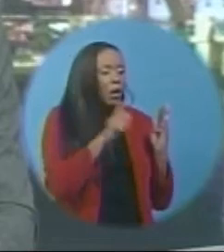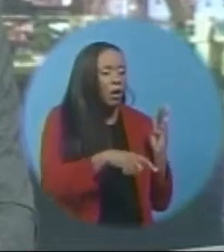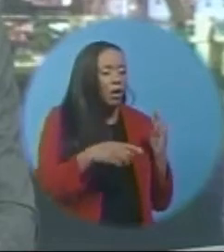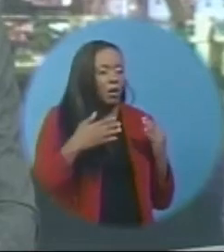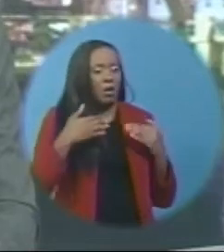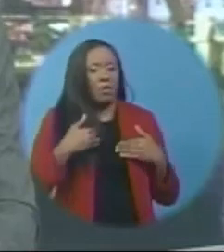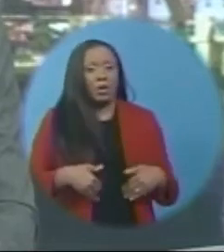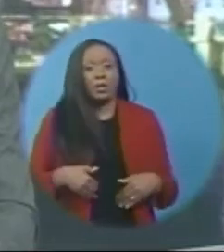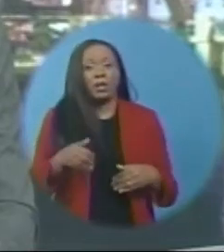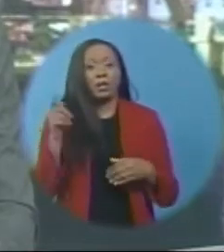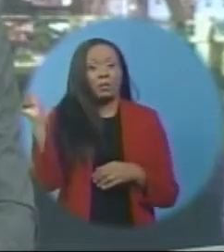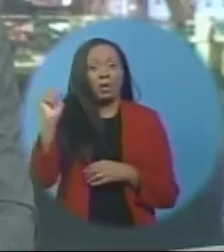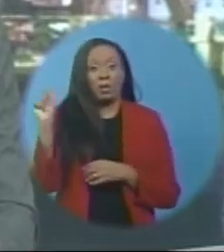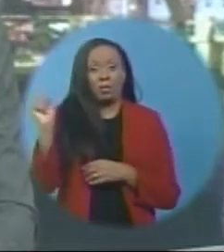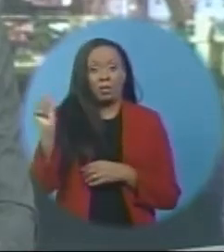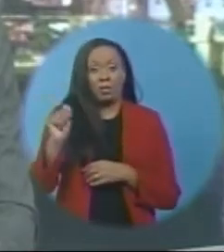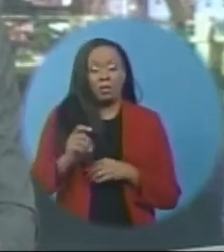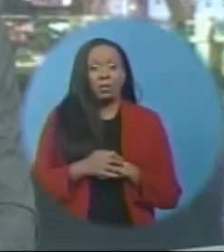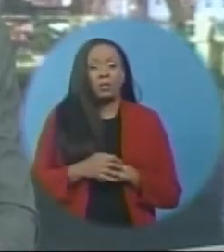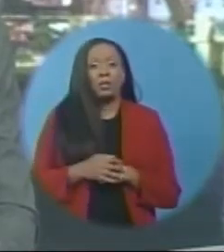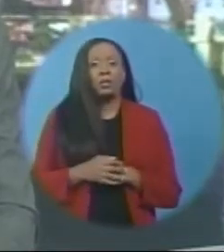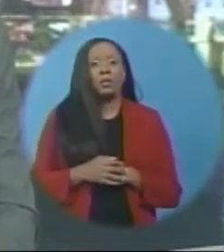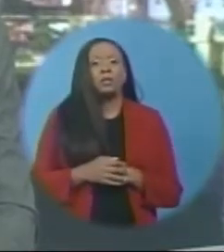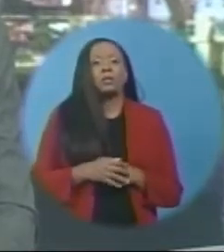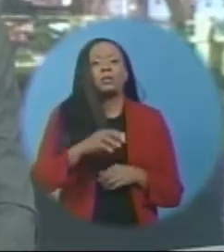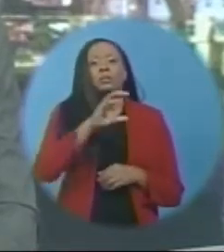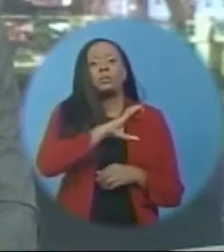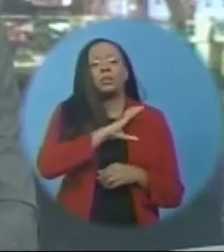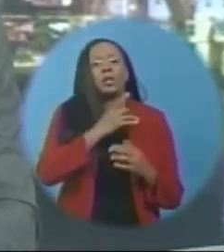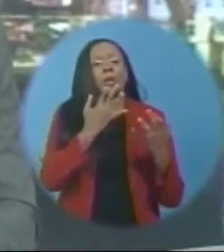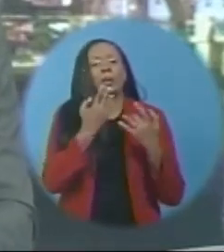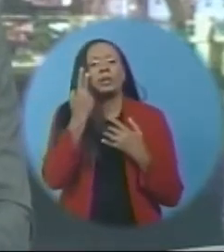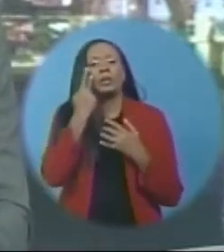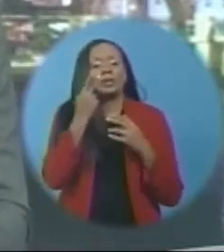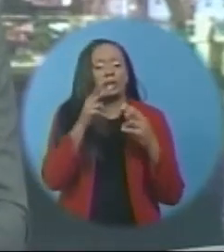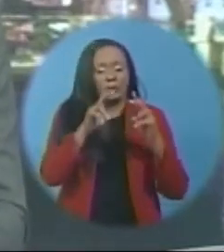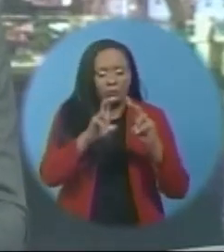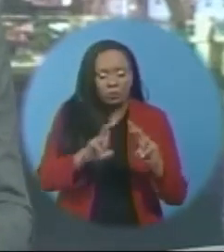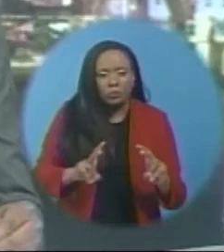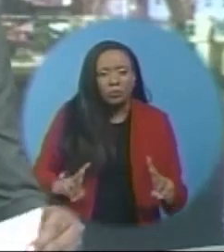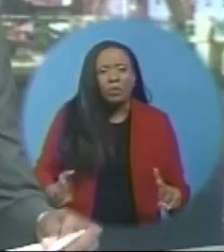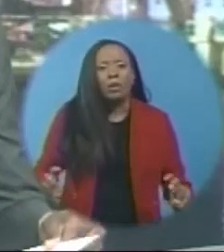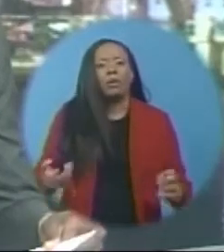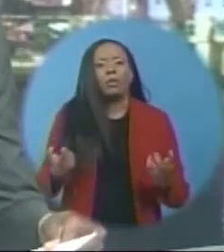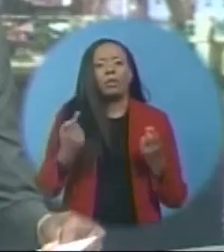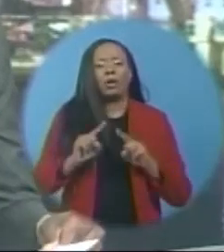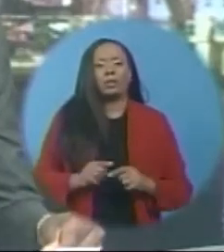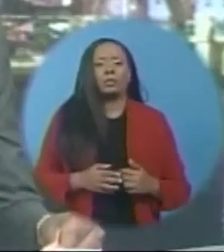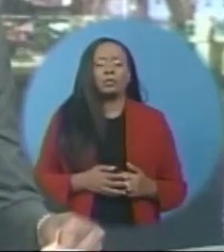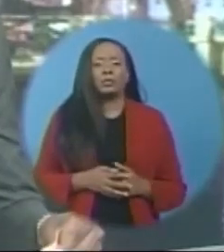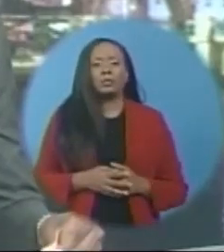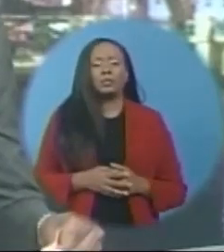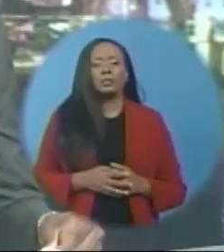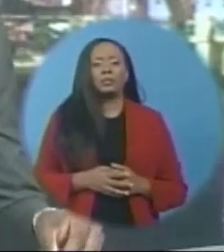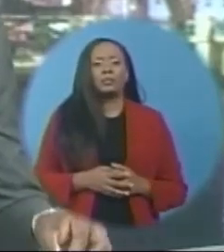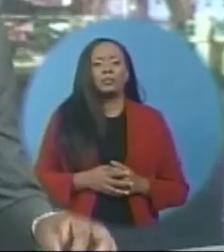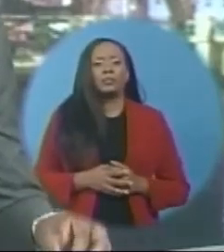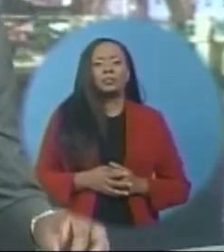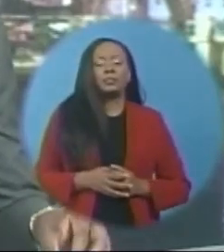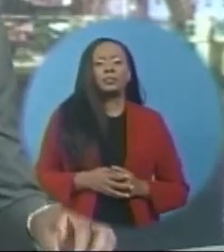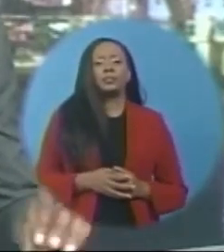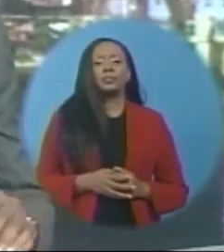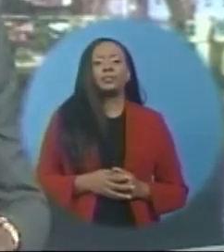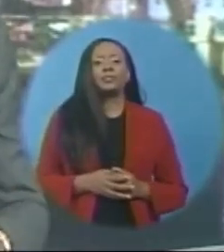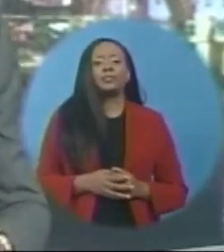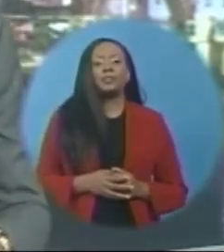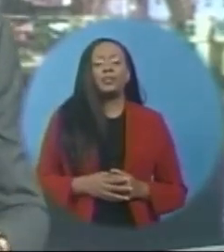bathroom. Police are expected to await the results of a post-mortem to guide their investigations. The police force